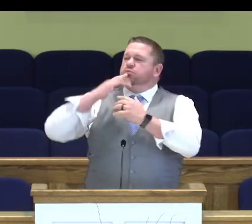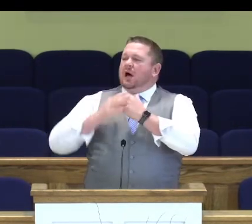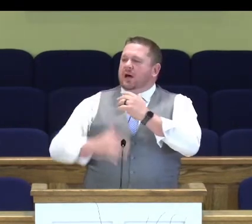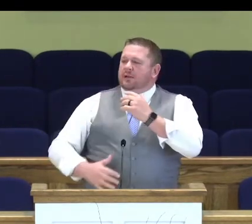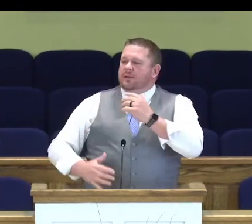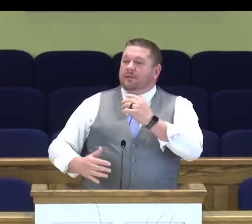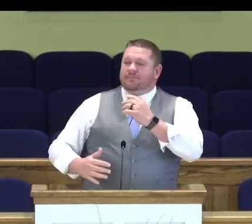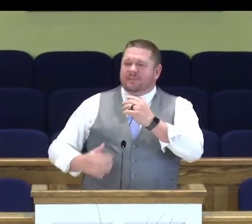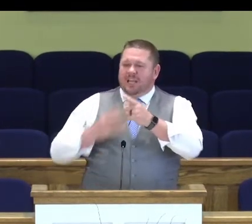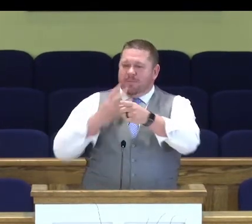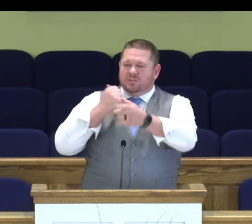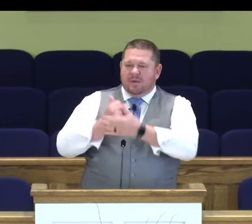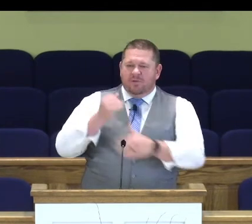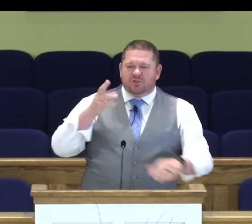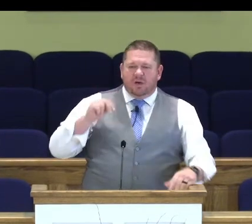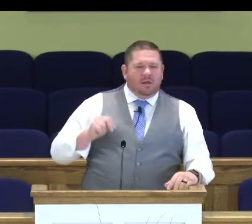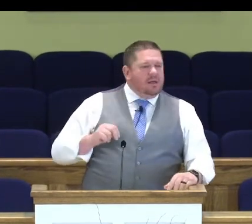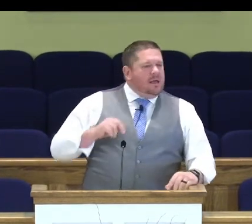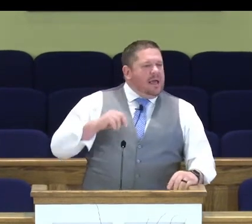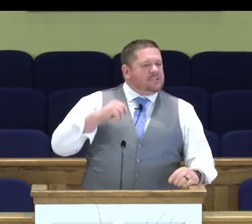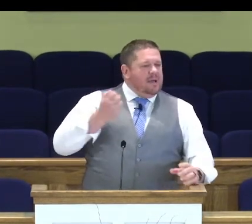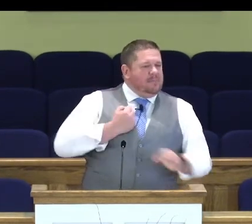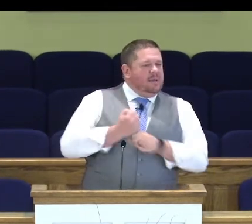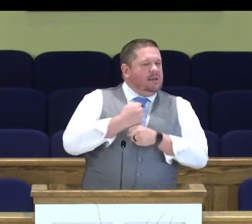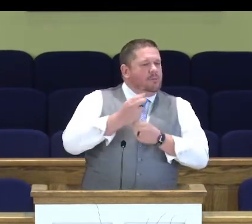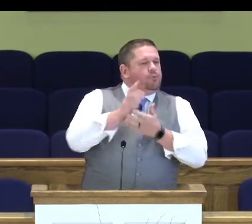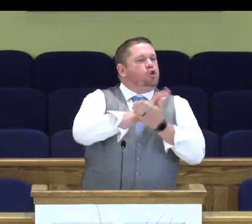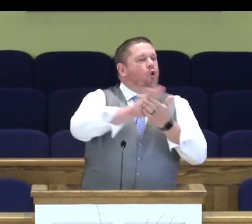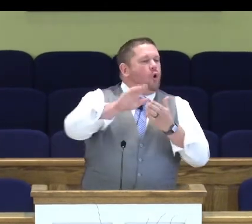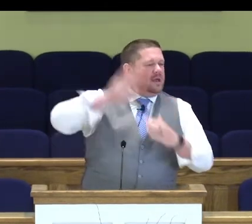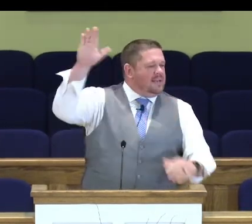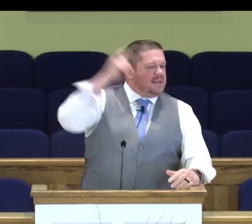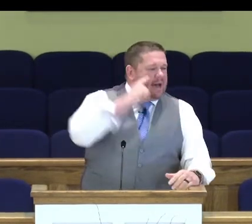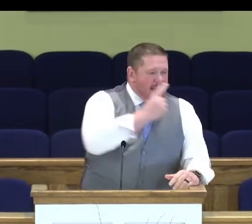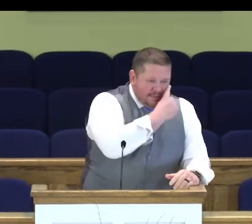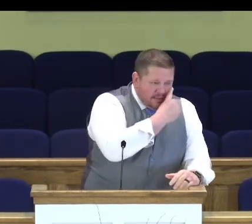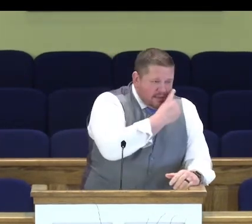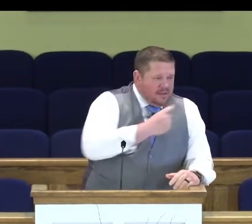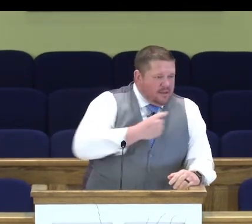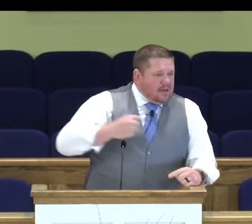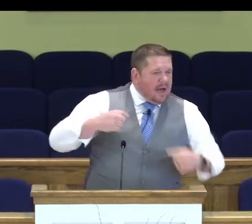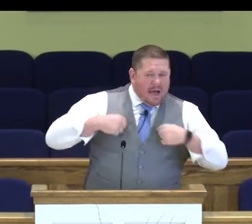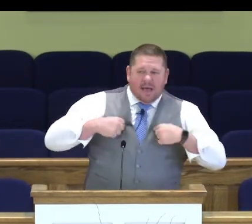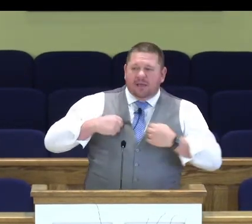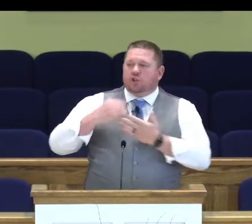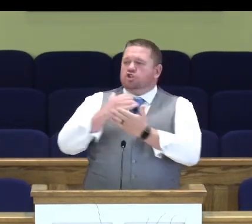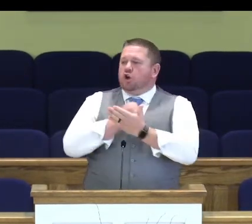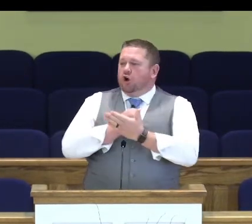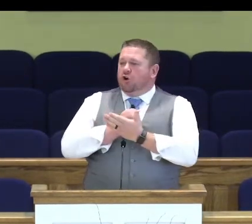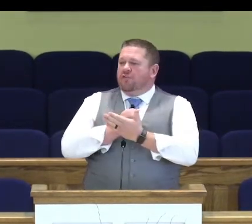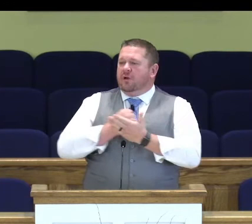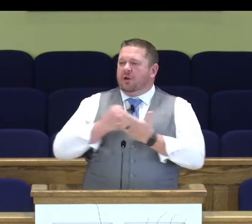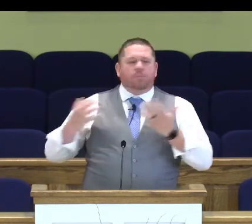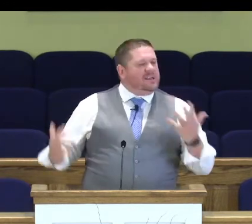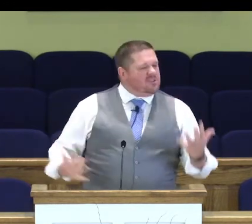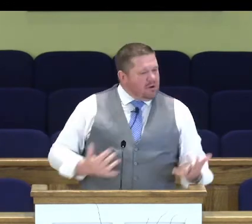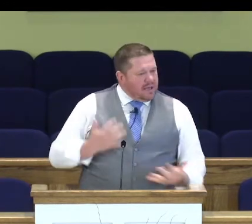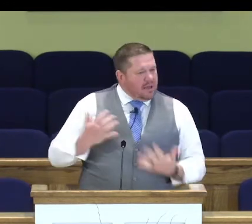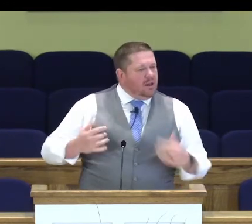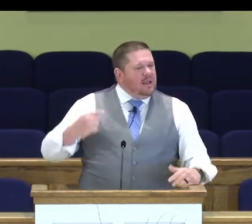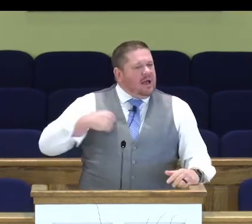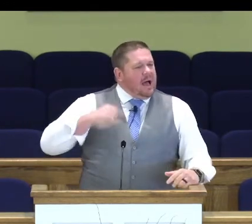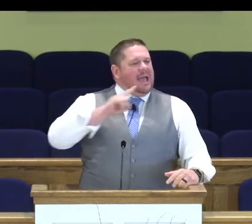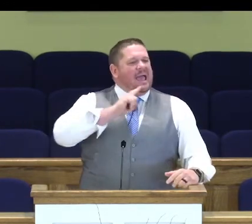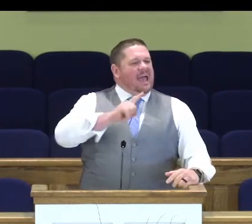of His blood, Hebrews, amen, Brother John, has made me pure in His eyes. I deserve a place called